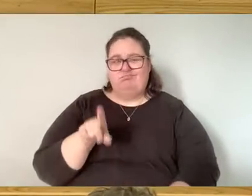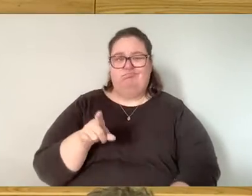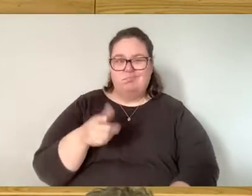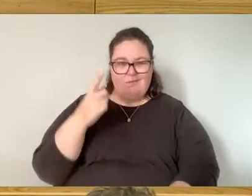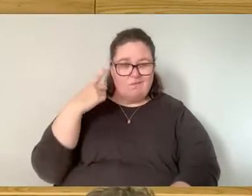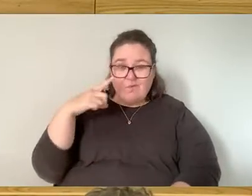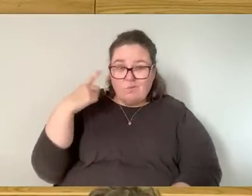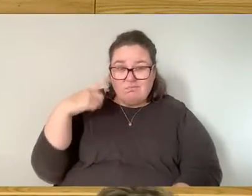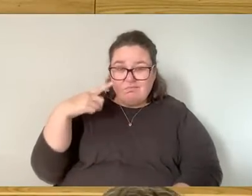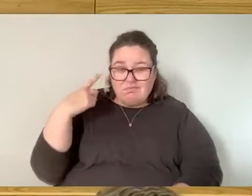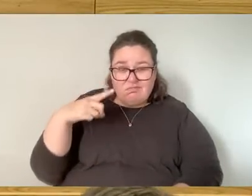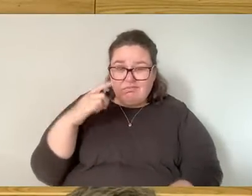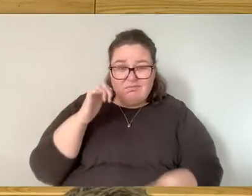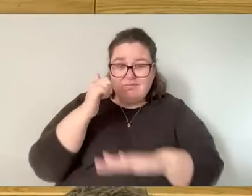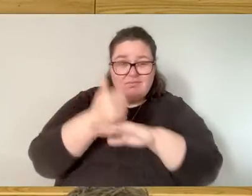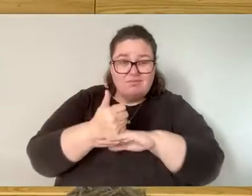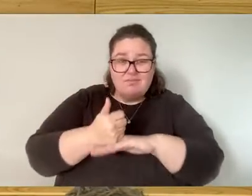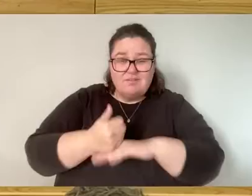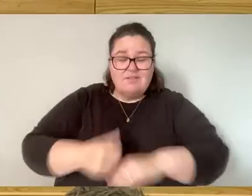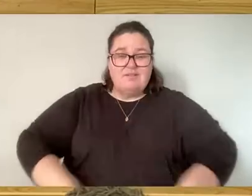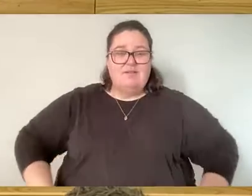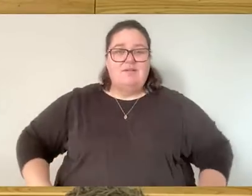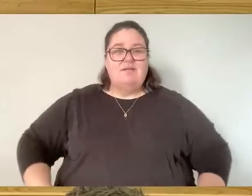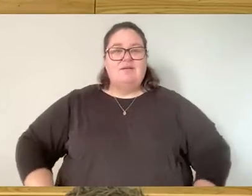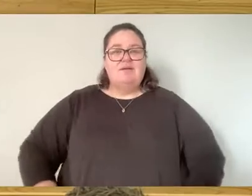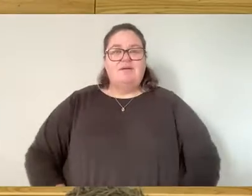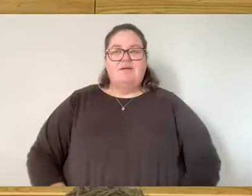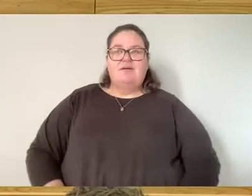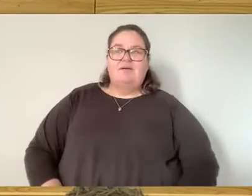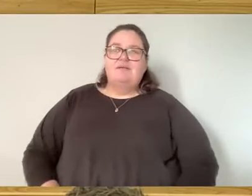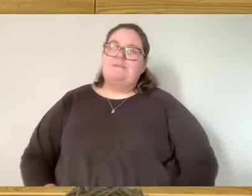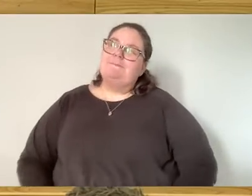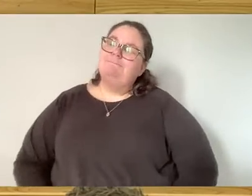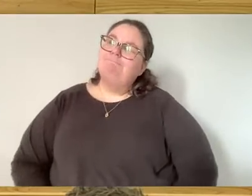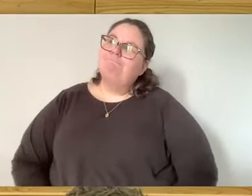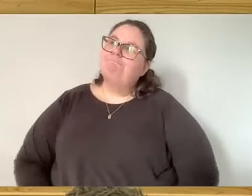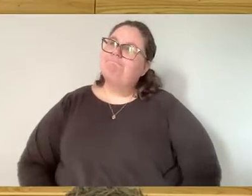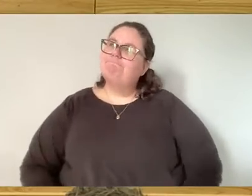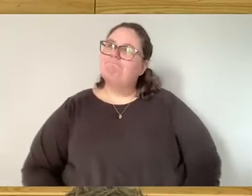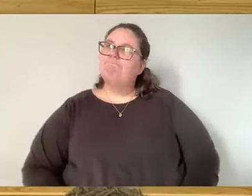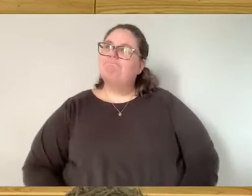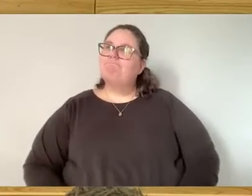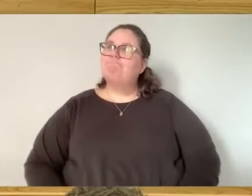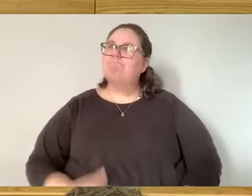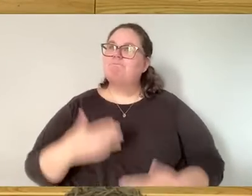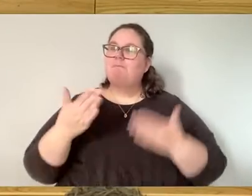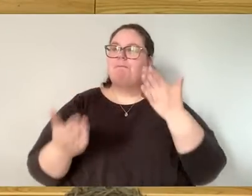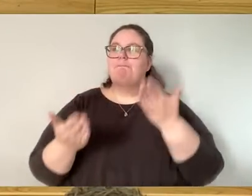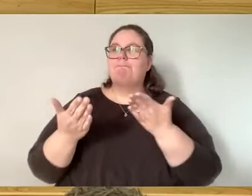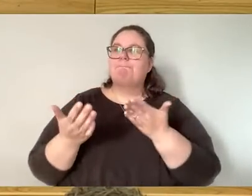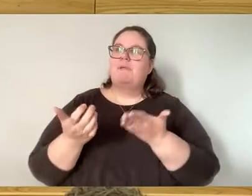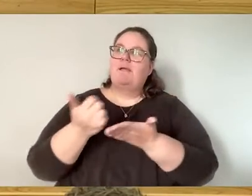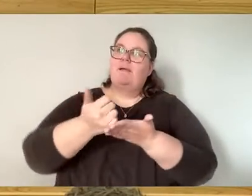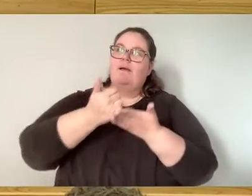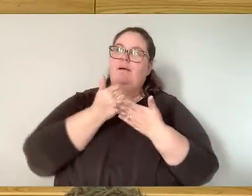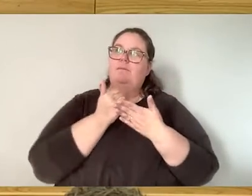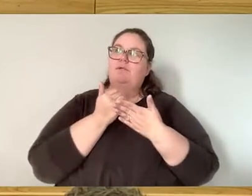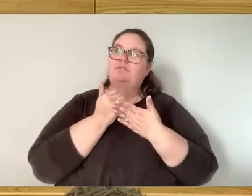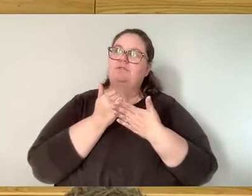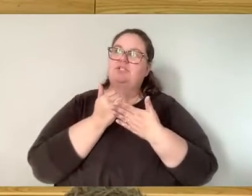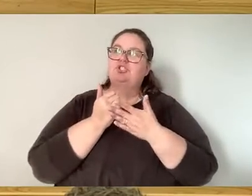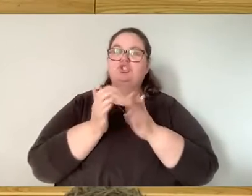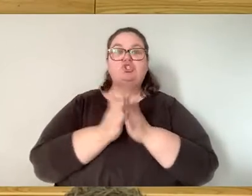think, haven't we come so far? Walk us through maybe some of the things regular New Brunswickers don't think about